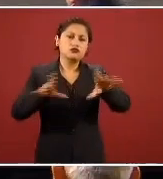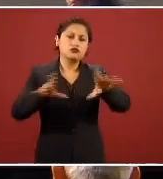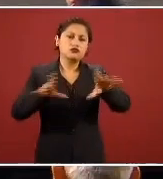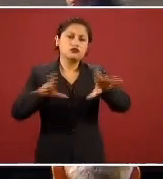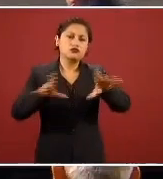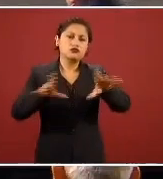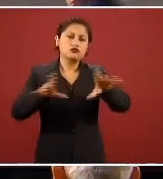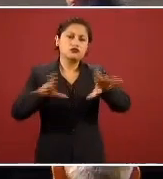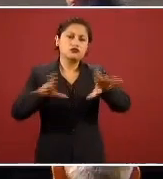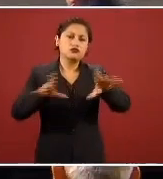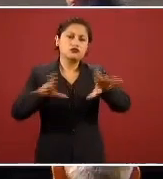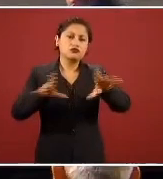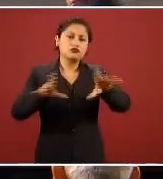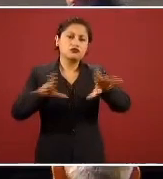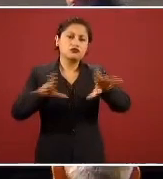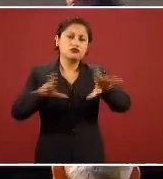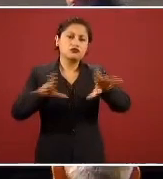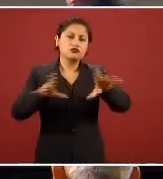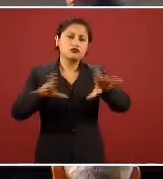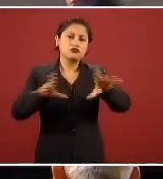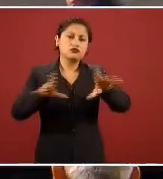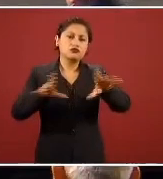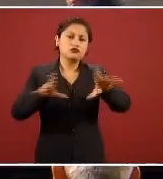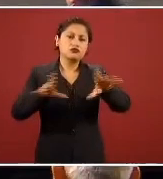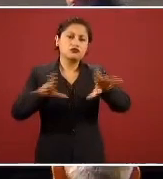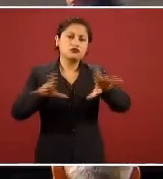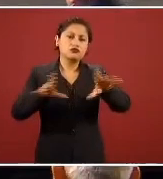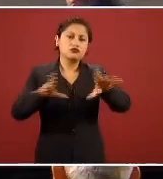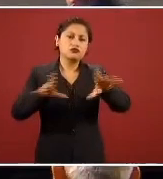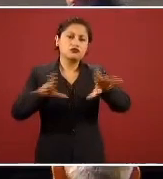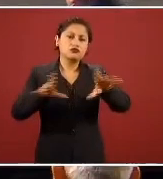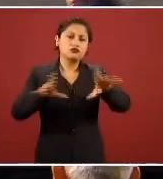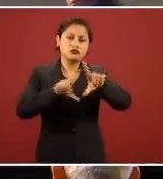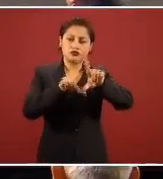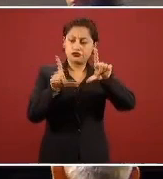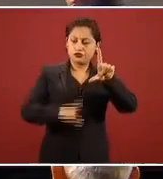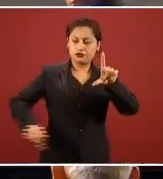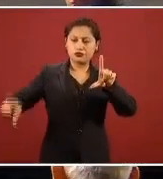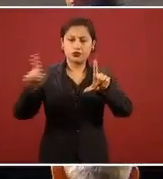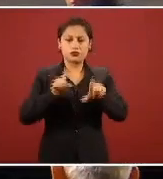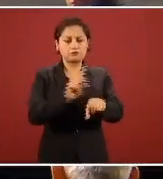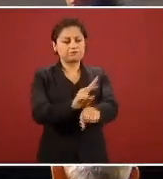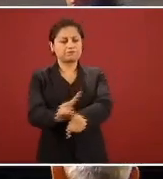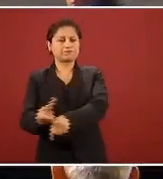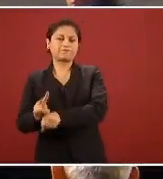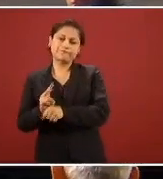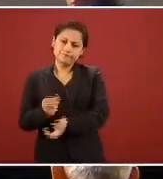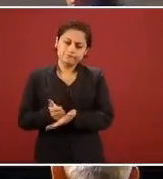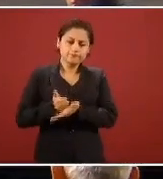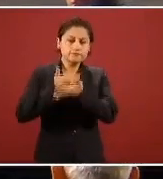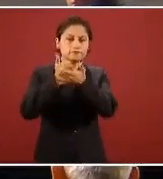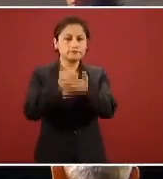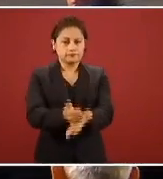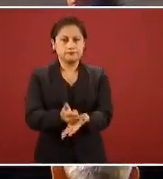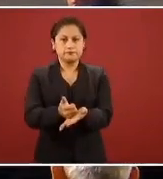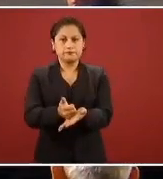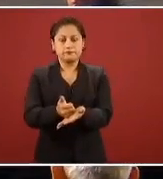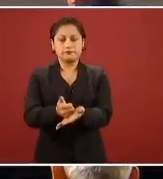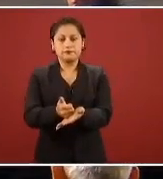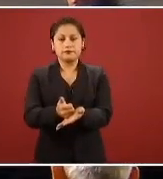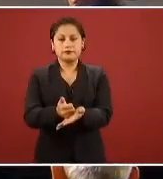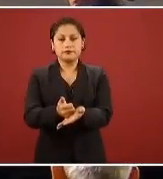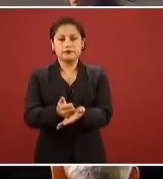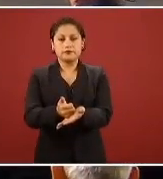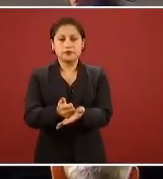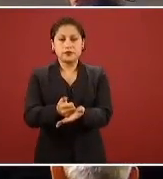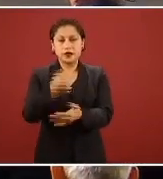And all of this means more presence, it means helping more. para enfrentar el problema de la